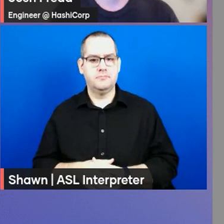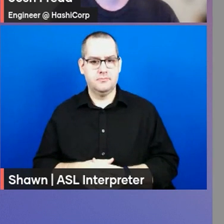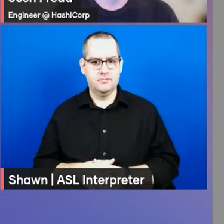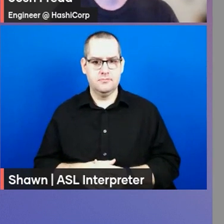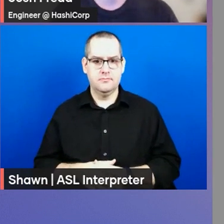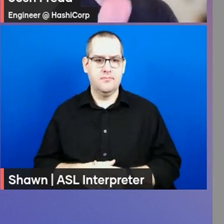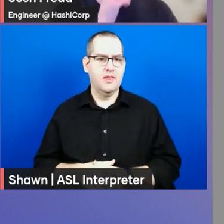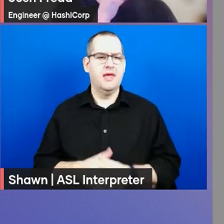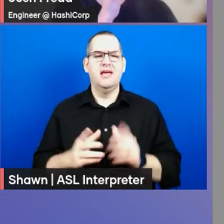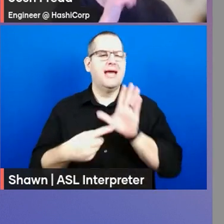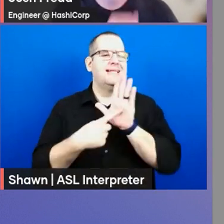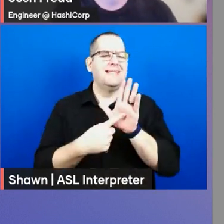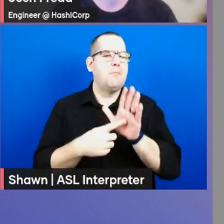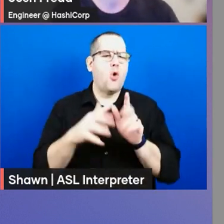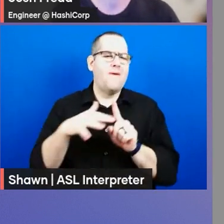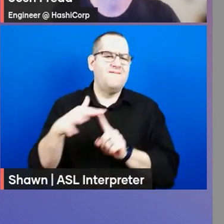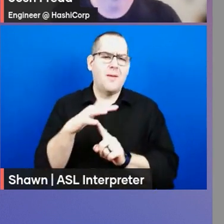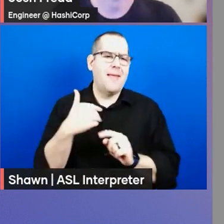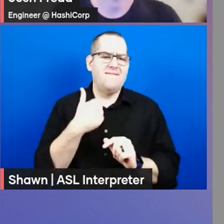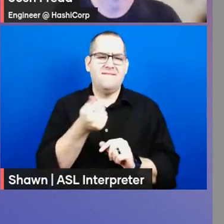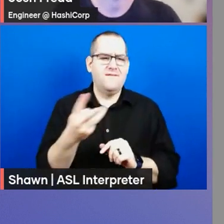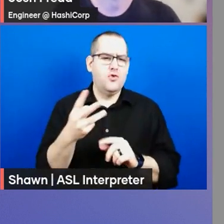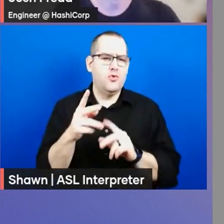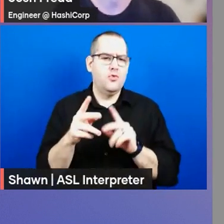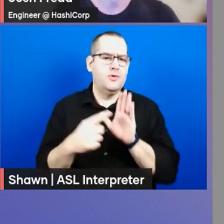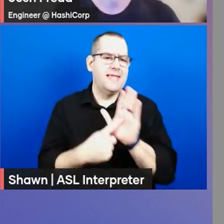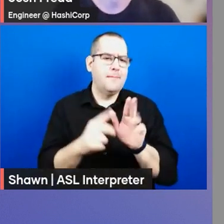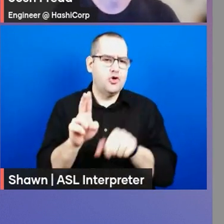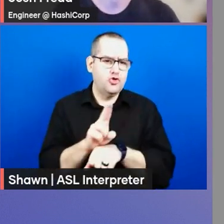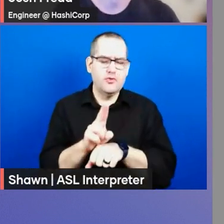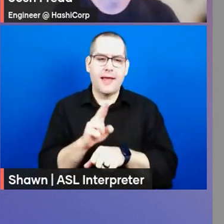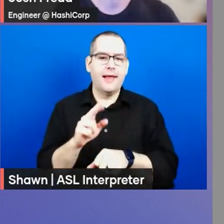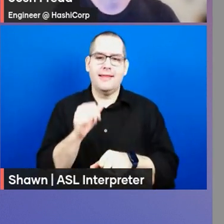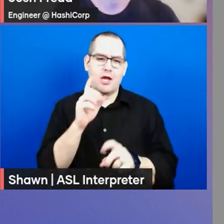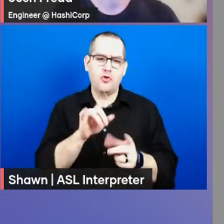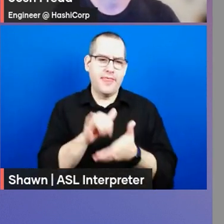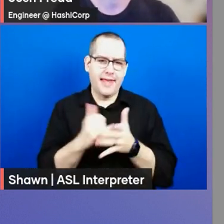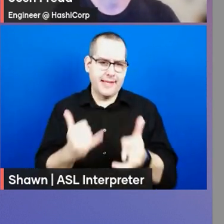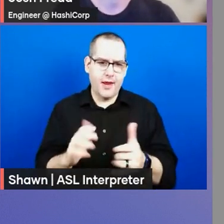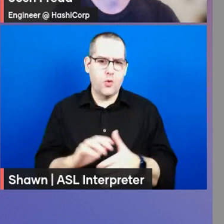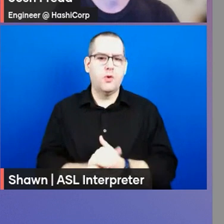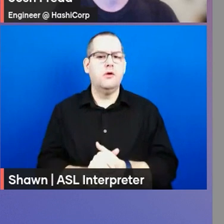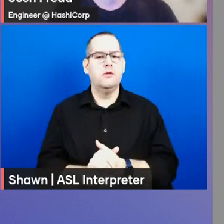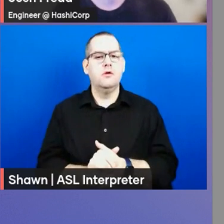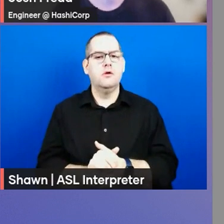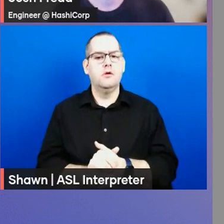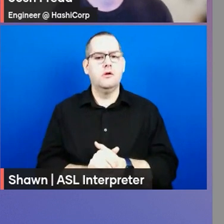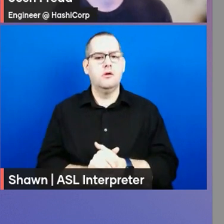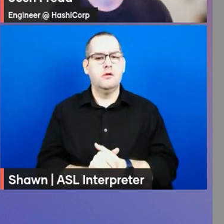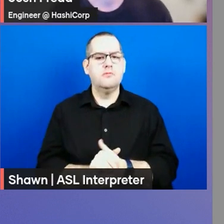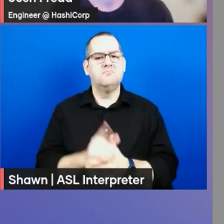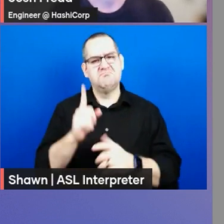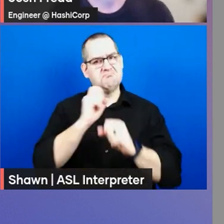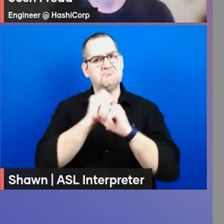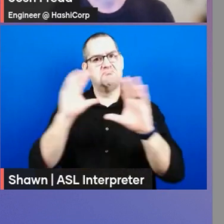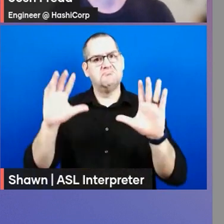This is just a demo environment with like a couple demo users. So I'm not going to do that right now, but I think you get the idea. So request a